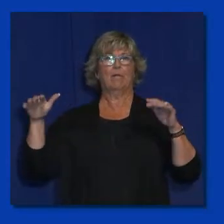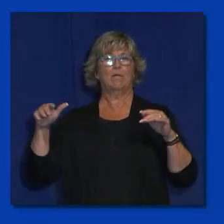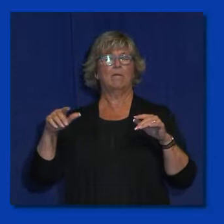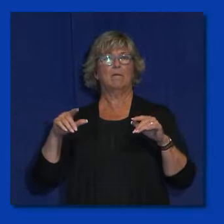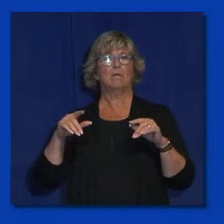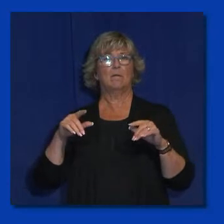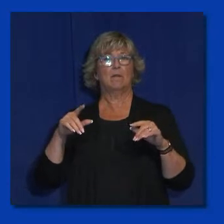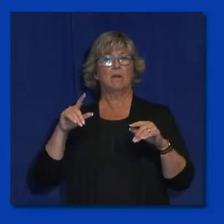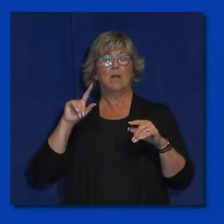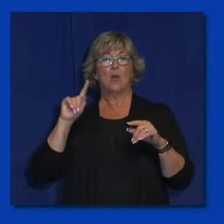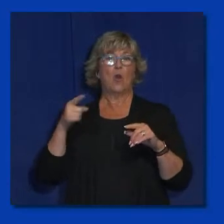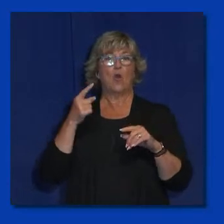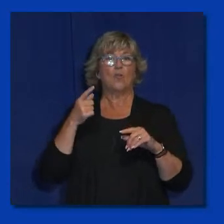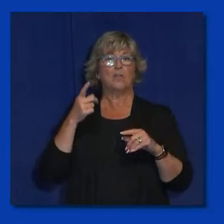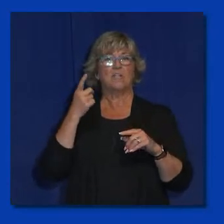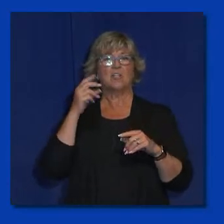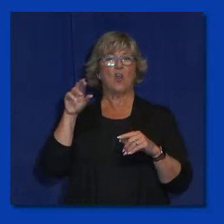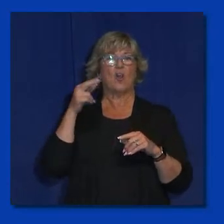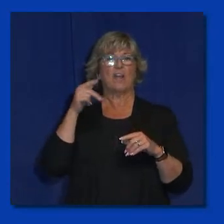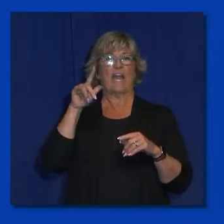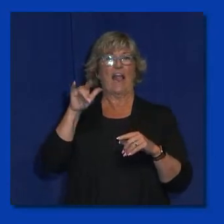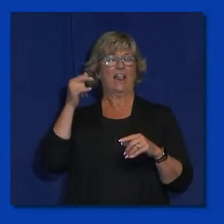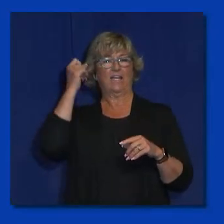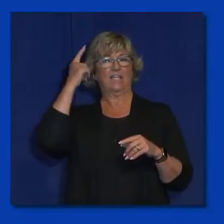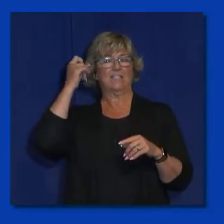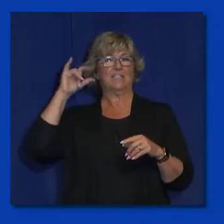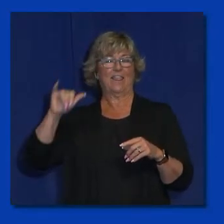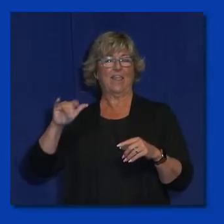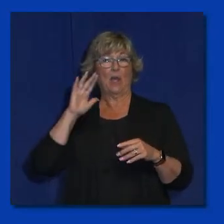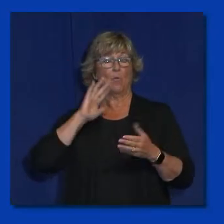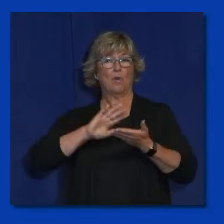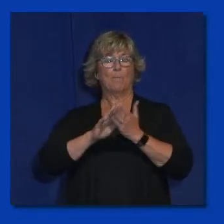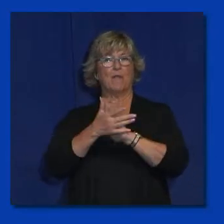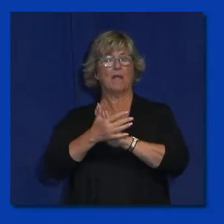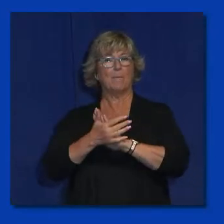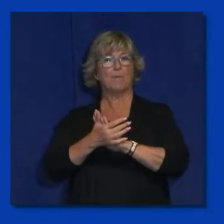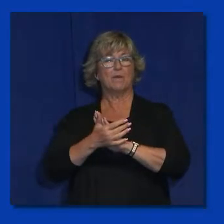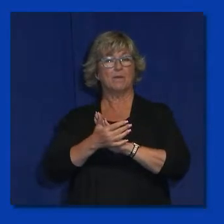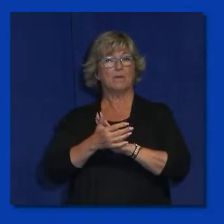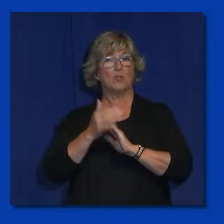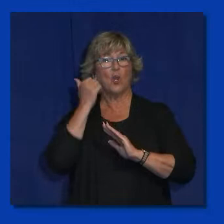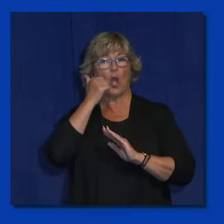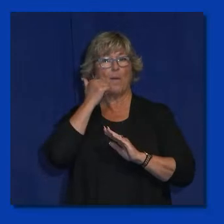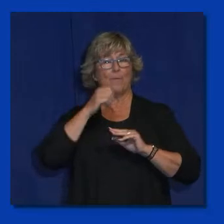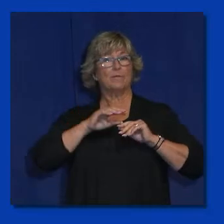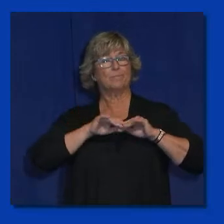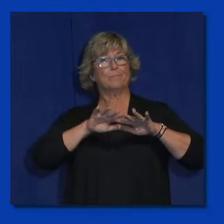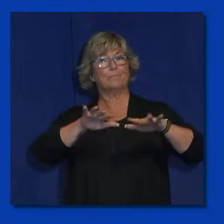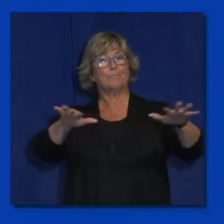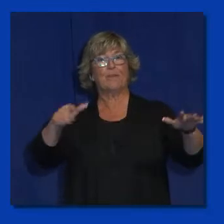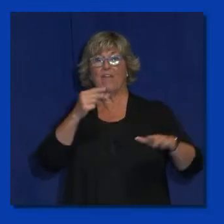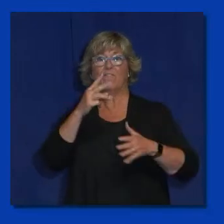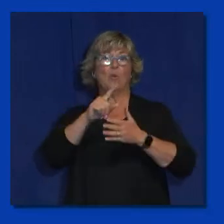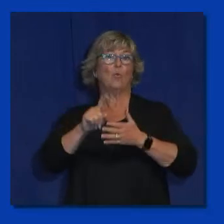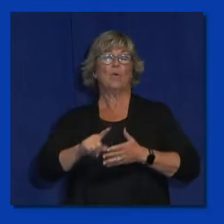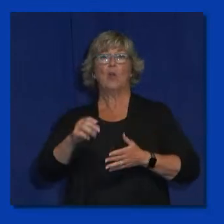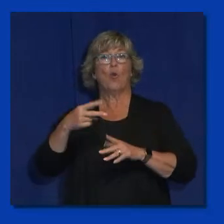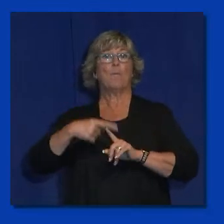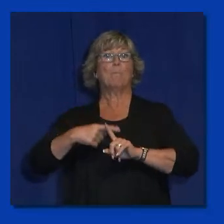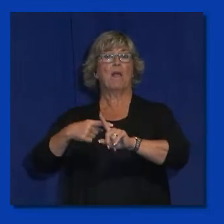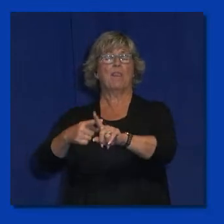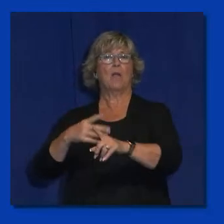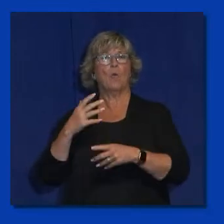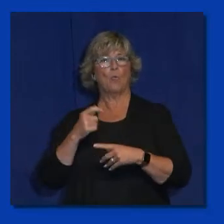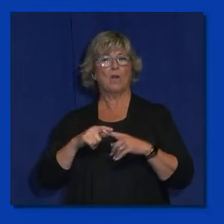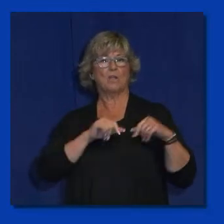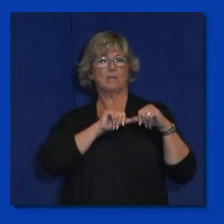derivation that only Dr. Galley understands. But will become, common knowledge in a few weeks or months. So we